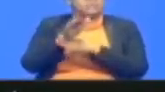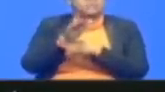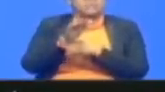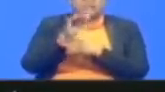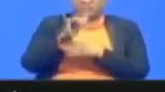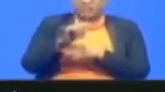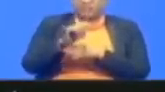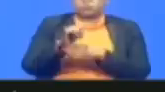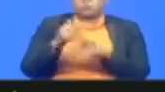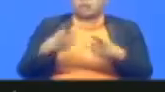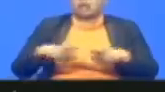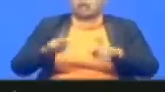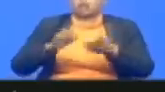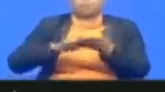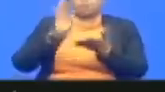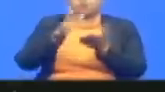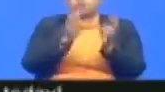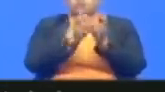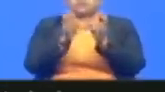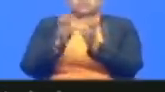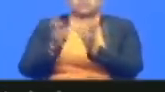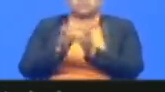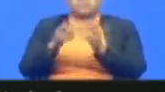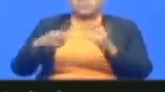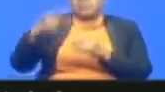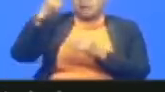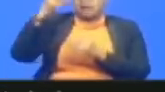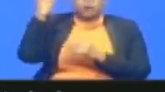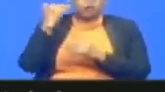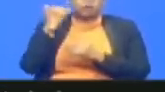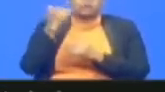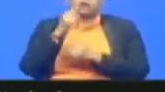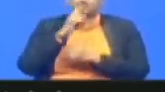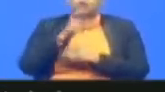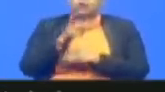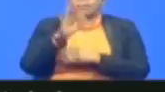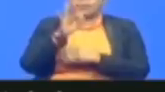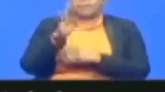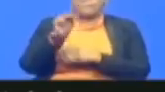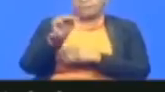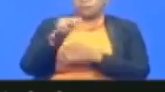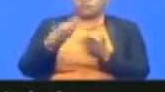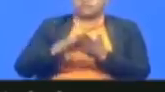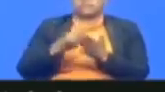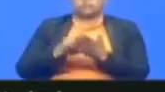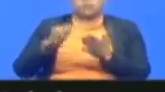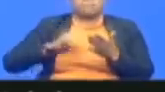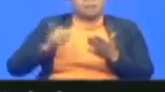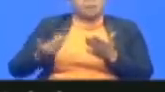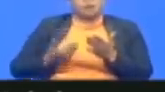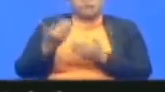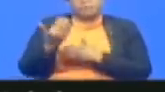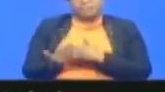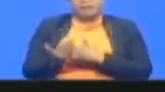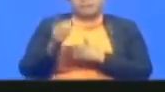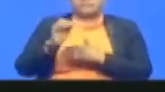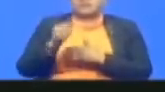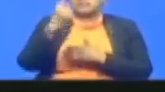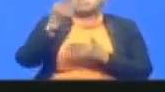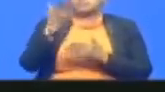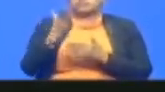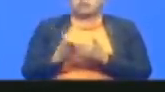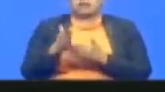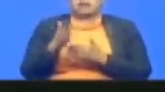more consultations. Further, the High Court has ordered the payment of 3 million shillings to the mother of the minor, the first petitioner